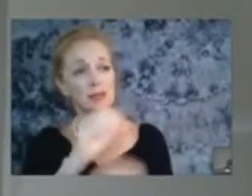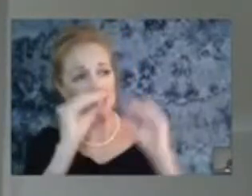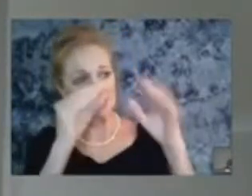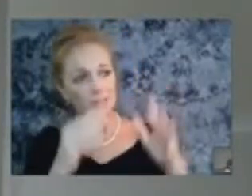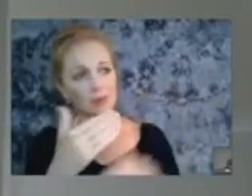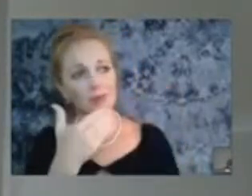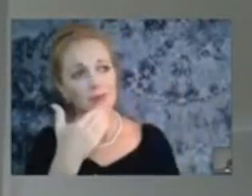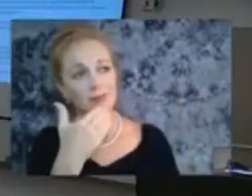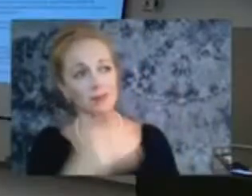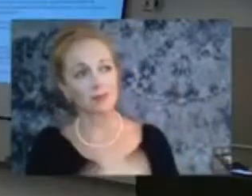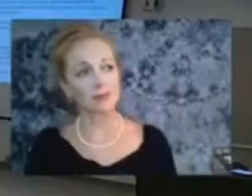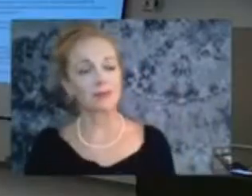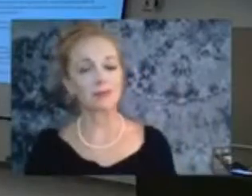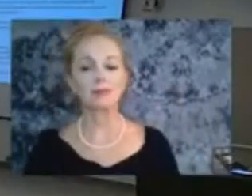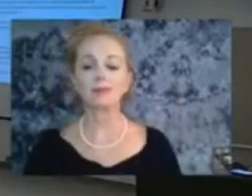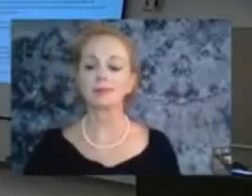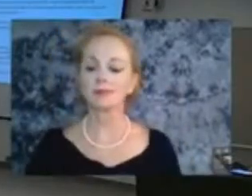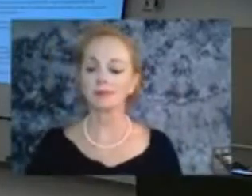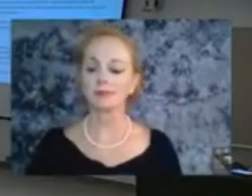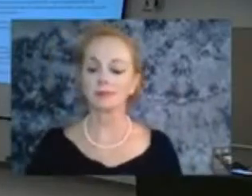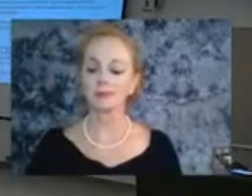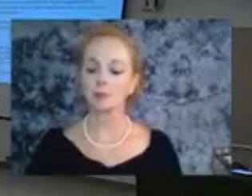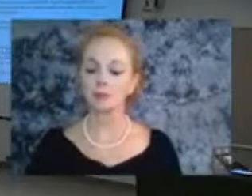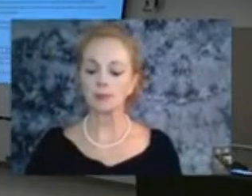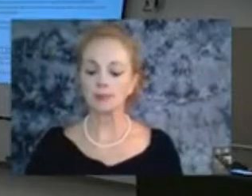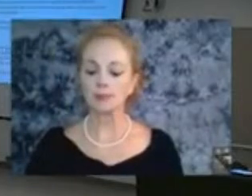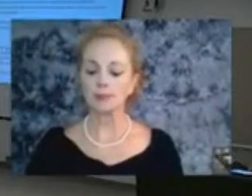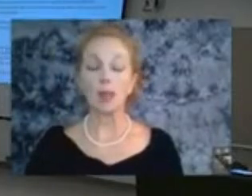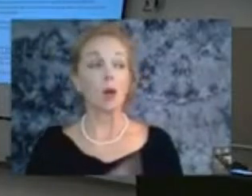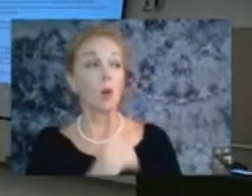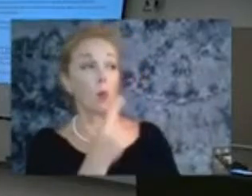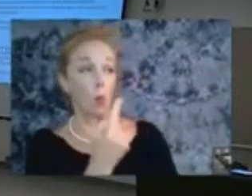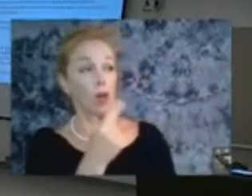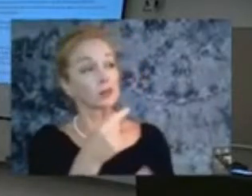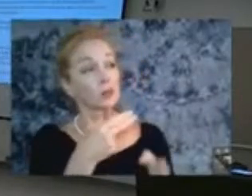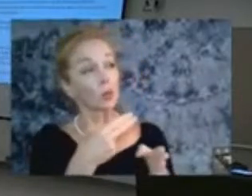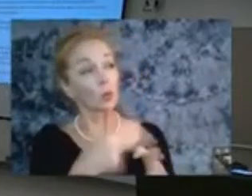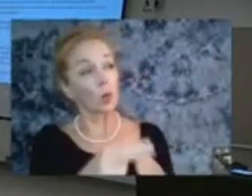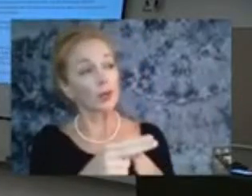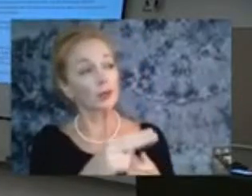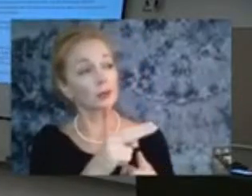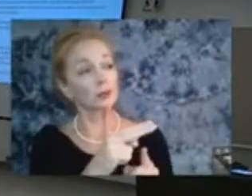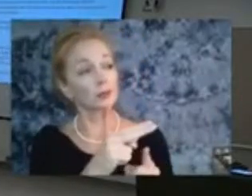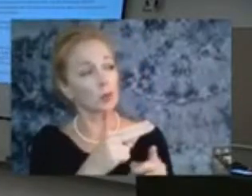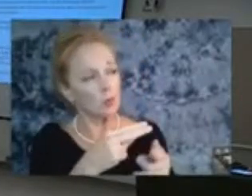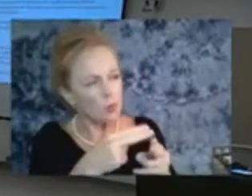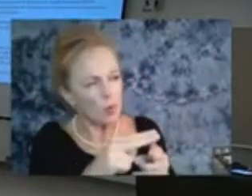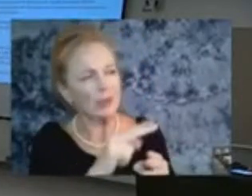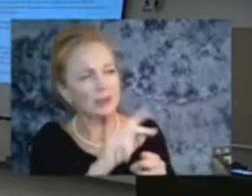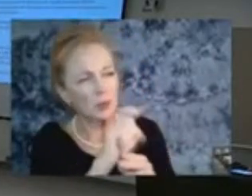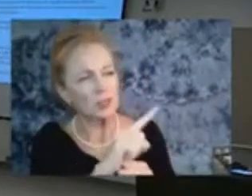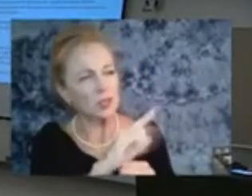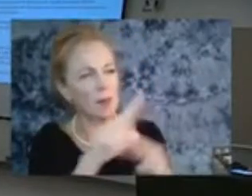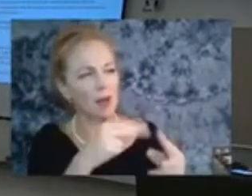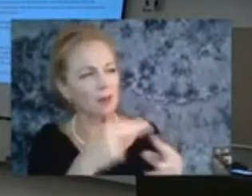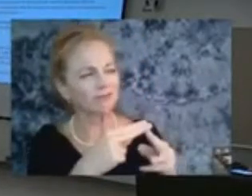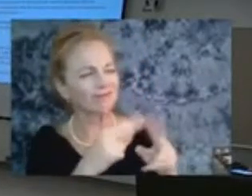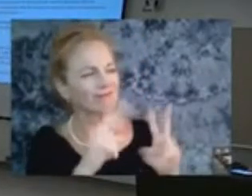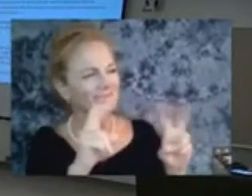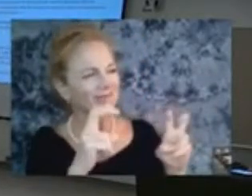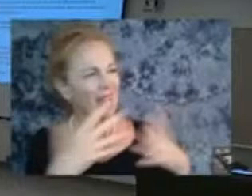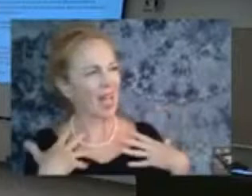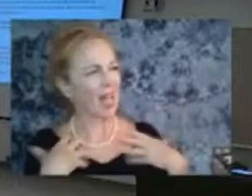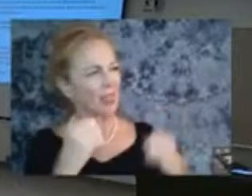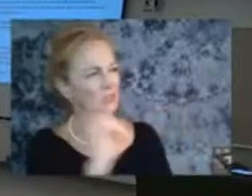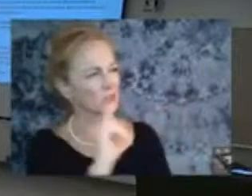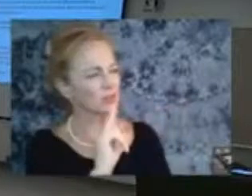Marshall? One quick question on health insurance. So just to make sure, we are CMS, if a person